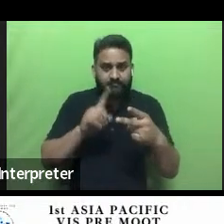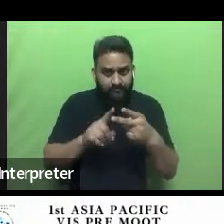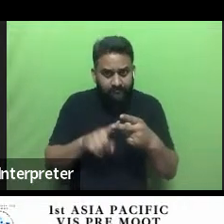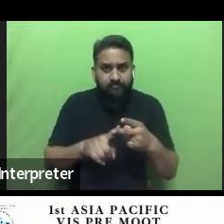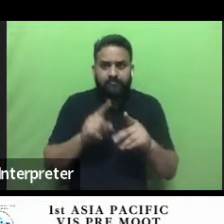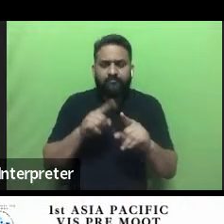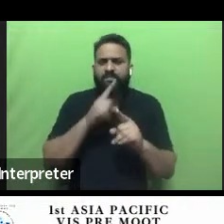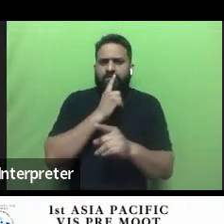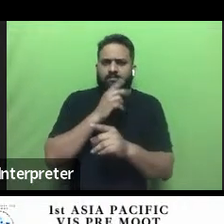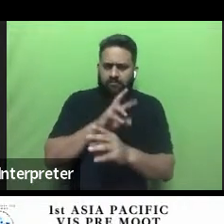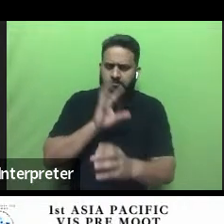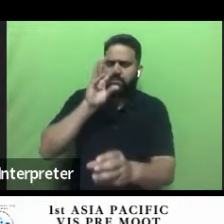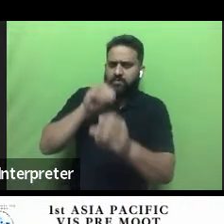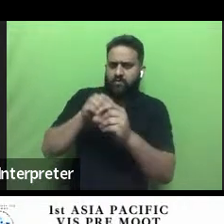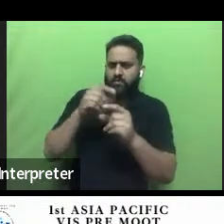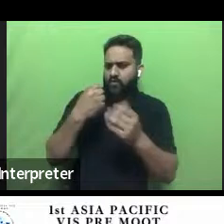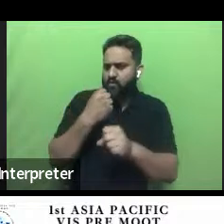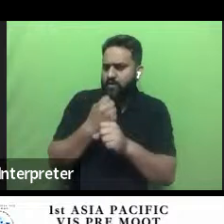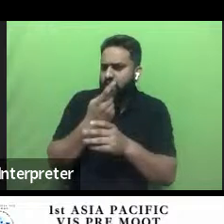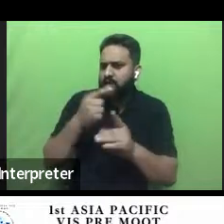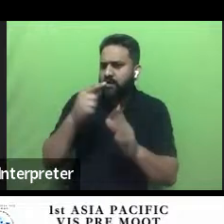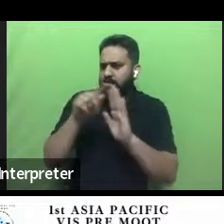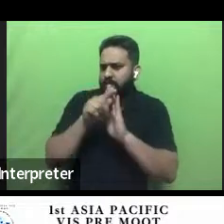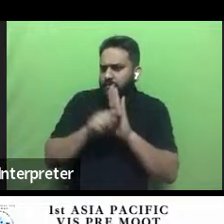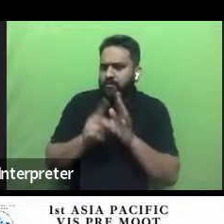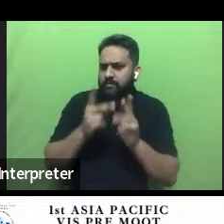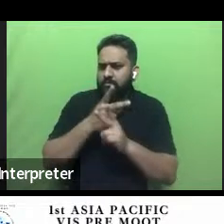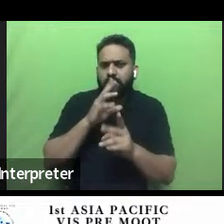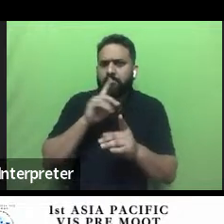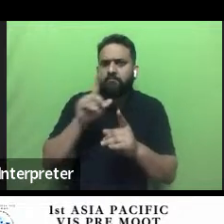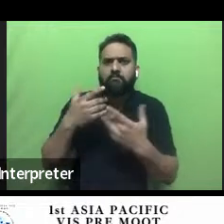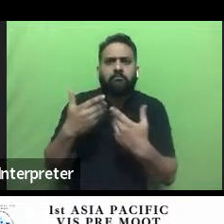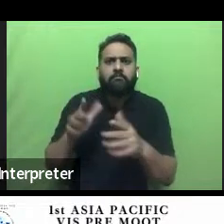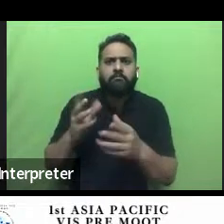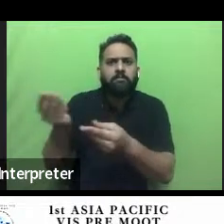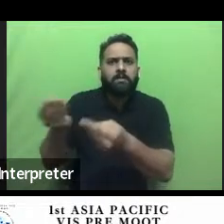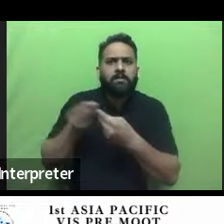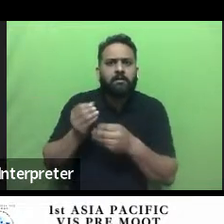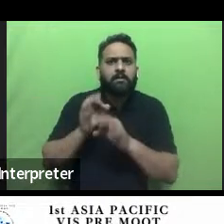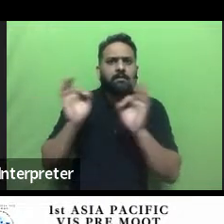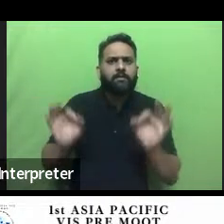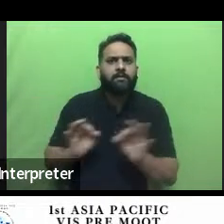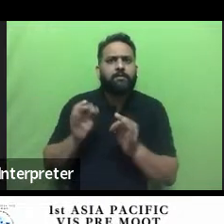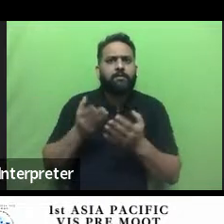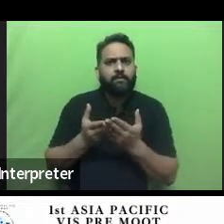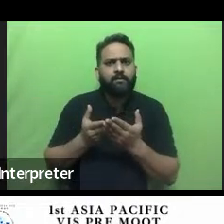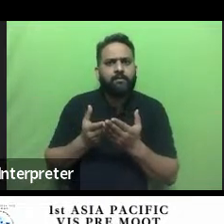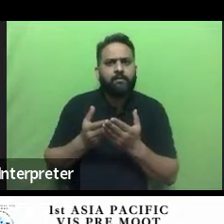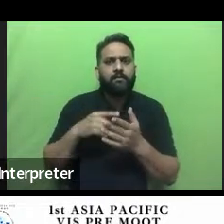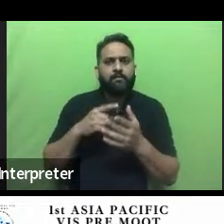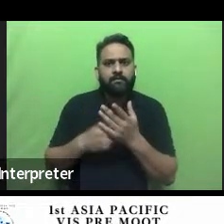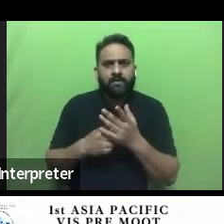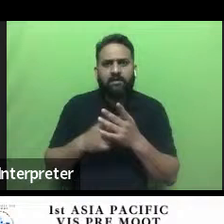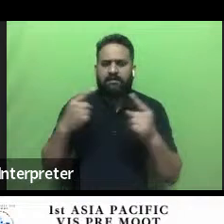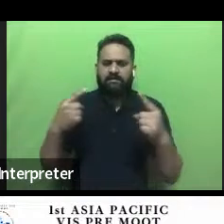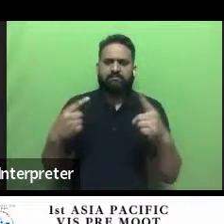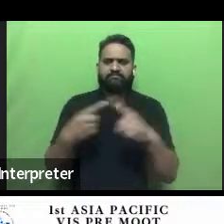include its general conditions of sale that were never provided to the respondent and contained contradictory